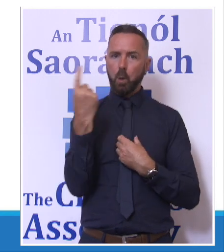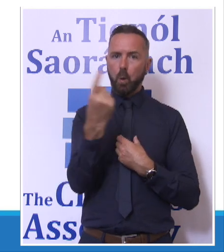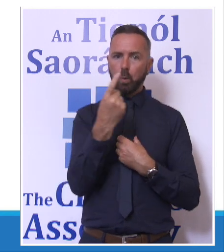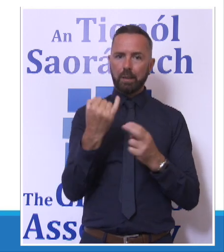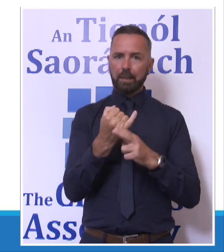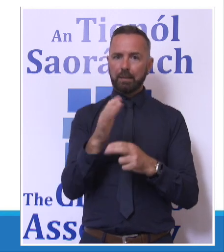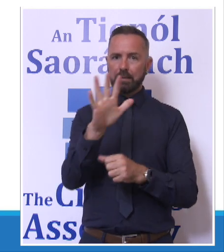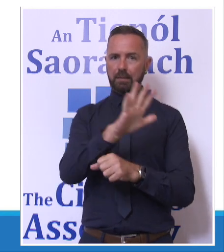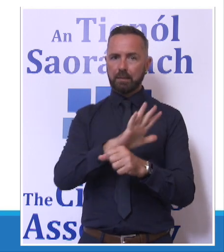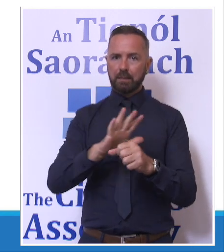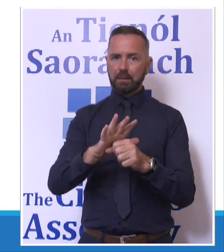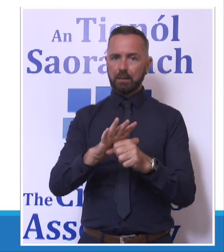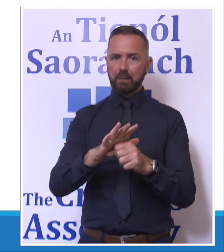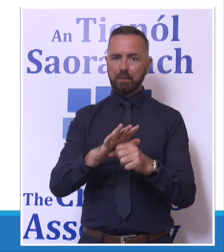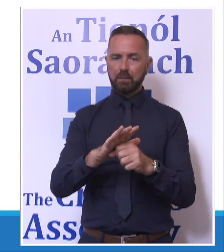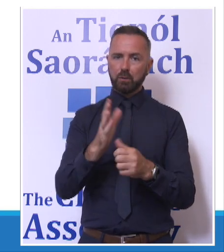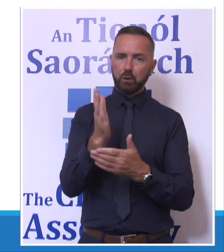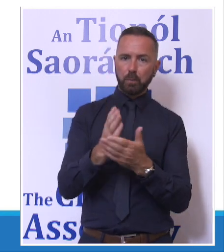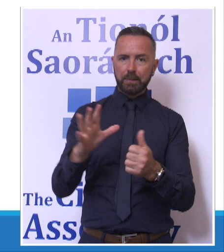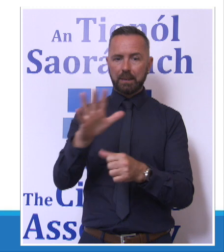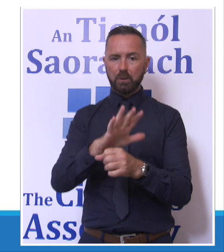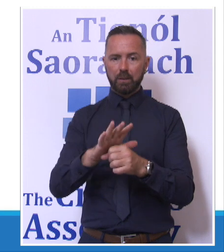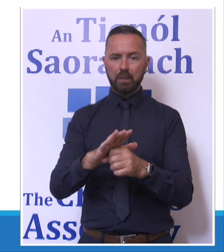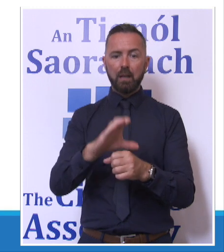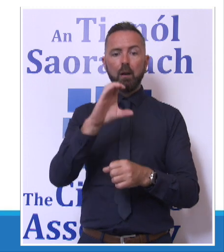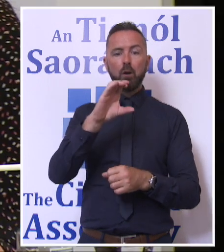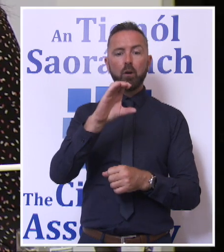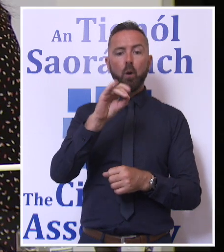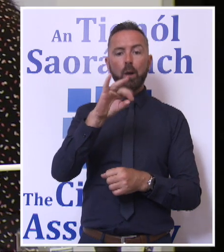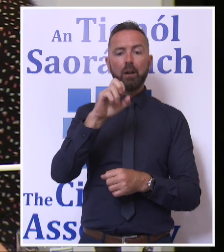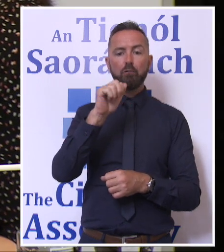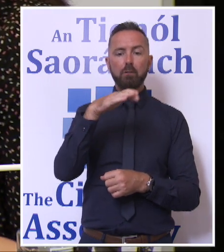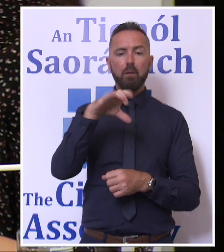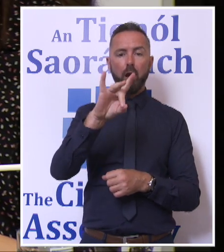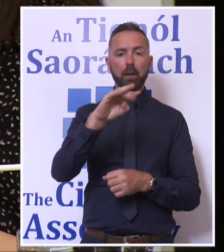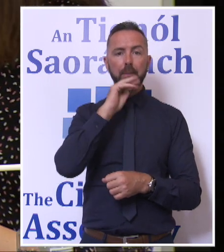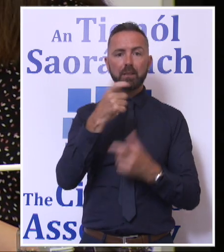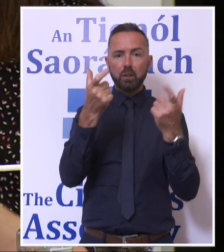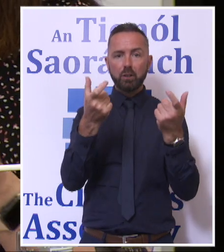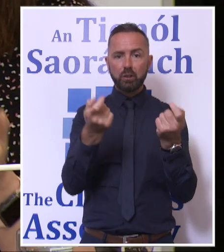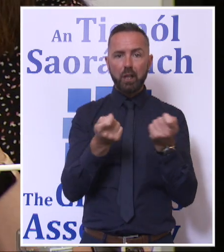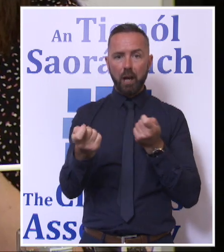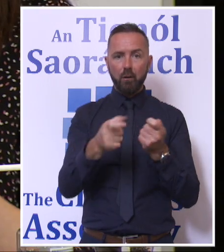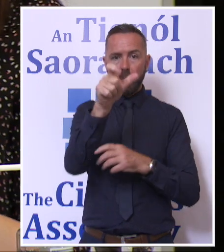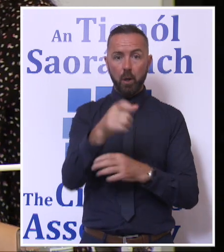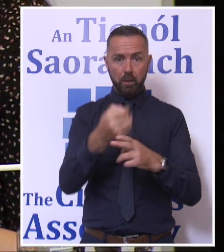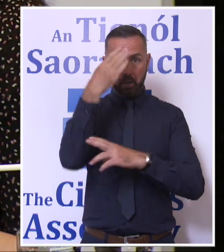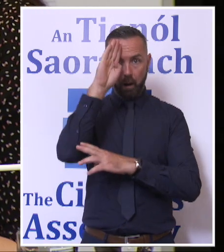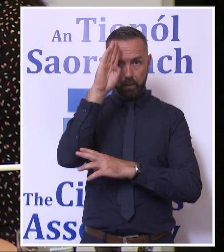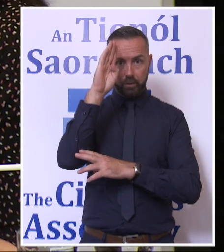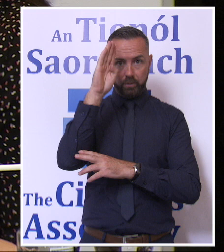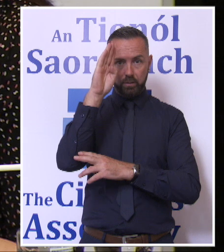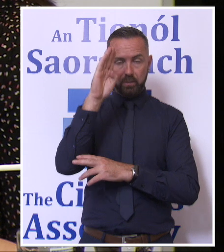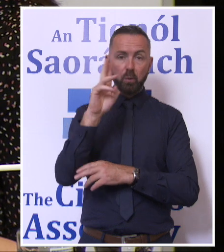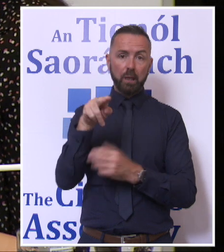And the Irish is used in all of these, Cathaoirleach obviously meaning chairperson in Irish. Maora is then used as the Irish alternative to